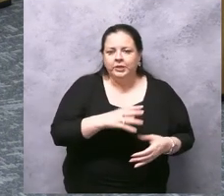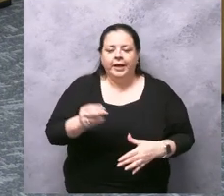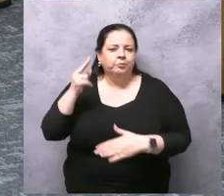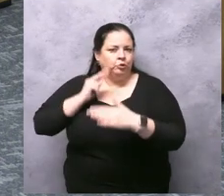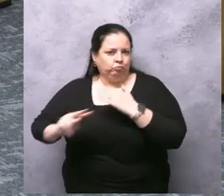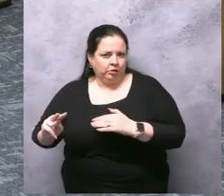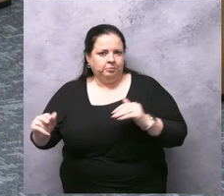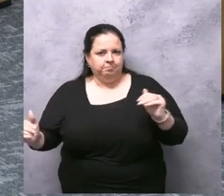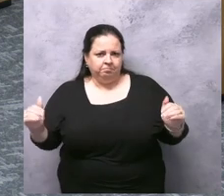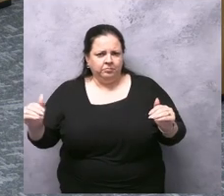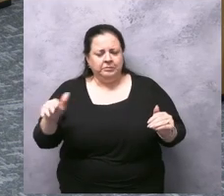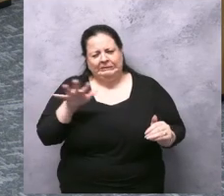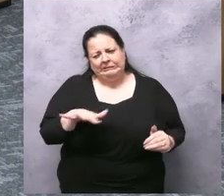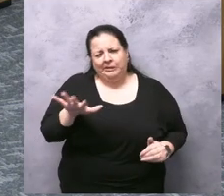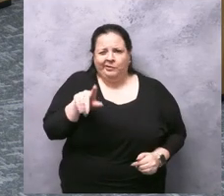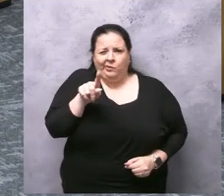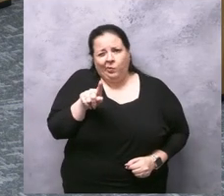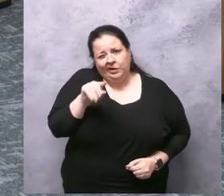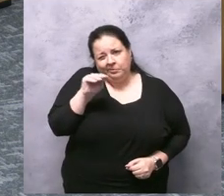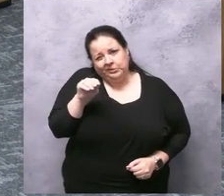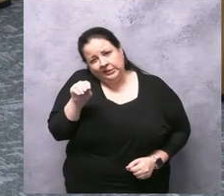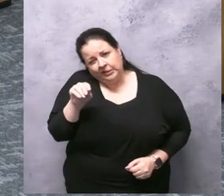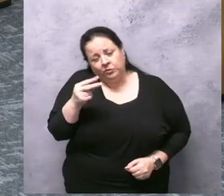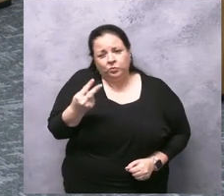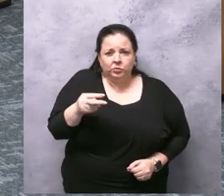within 1 or 2%